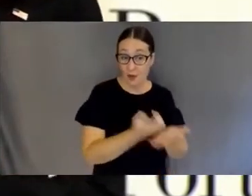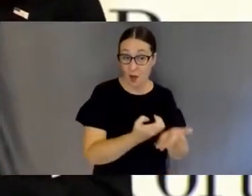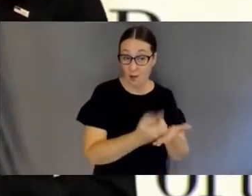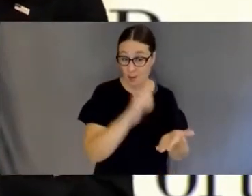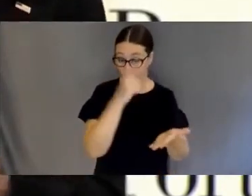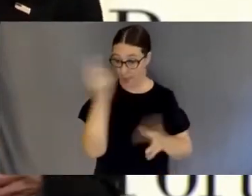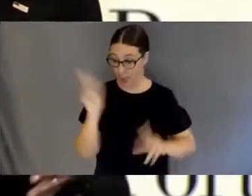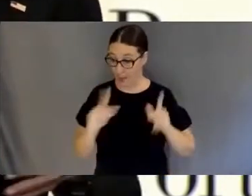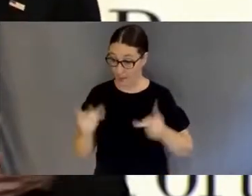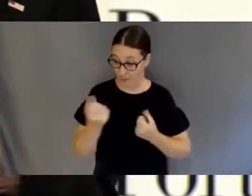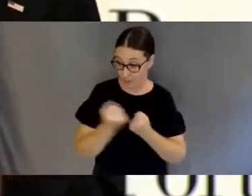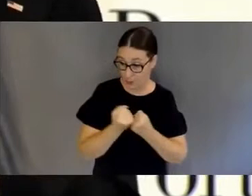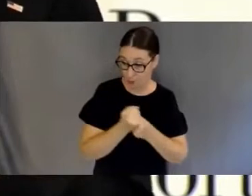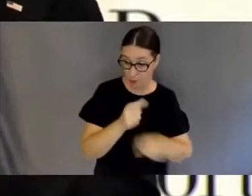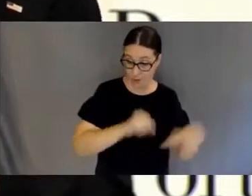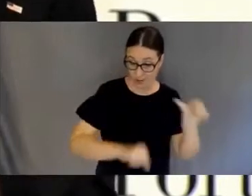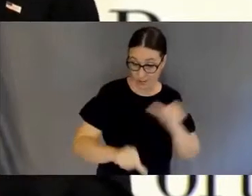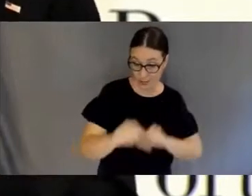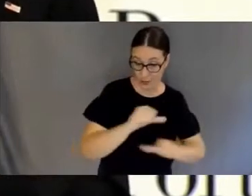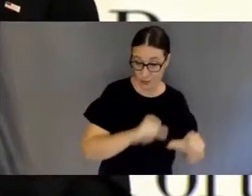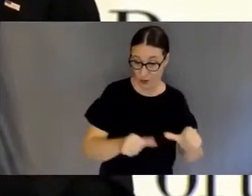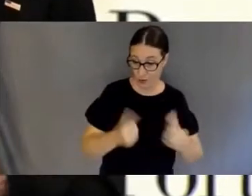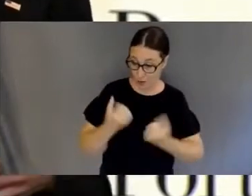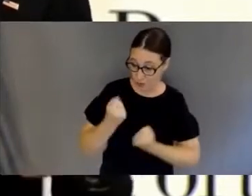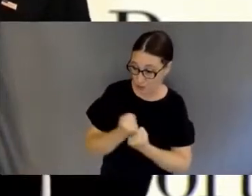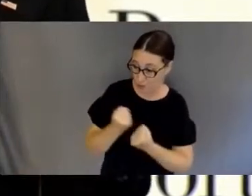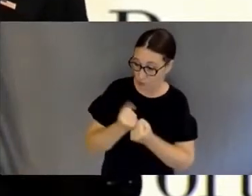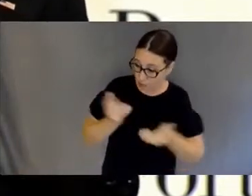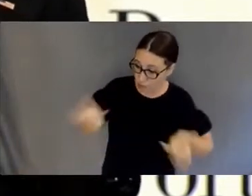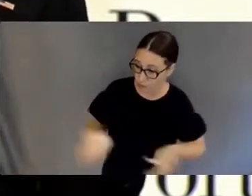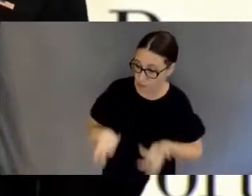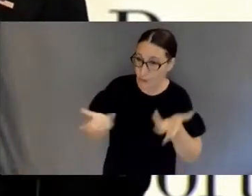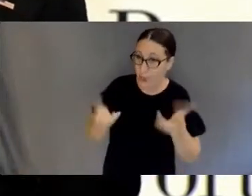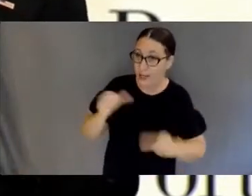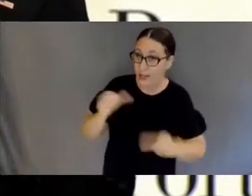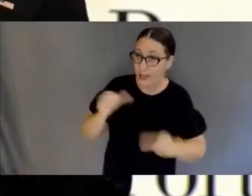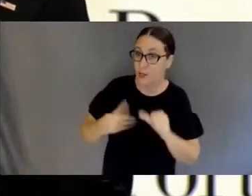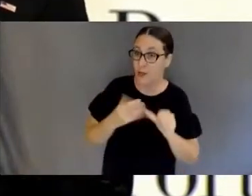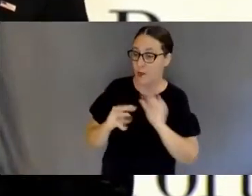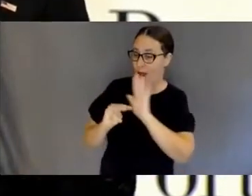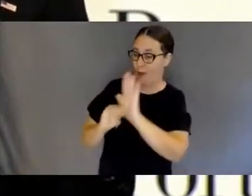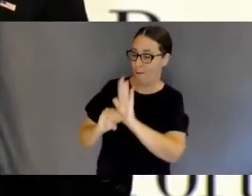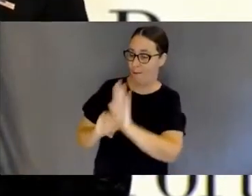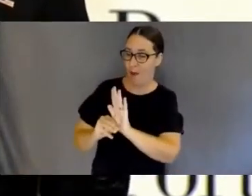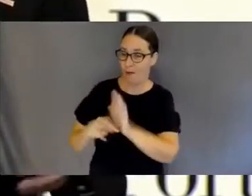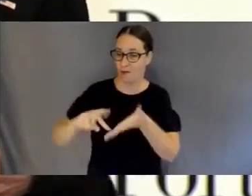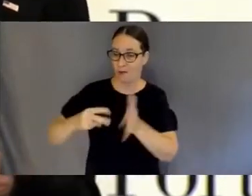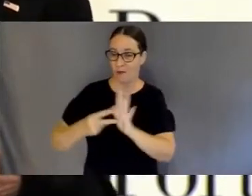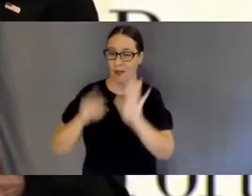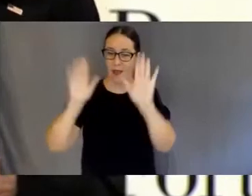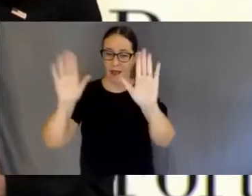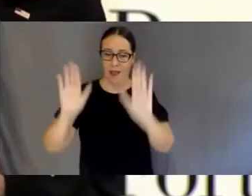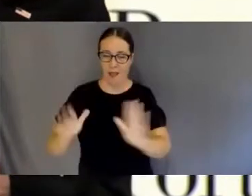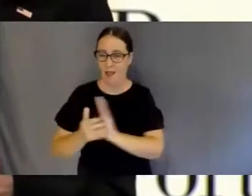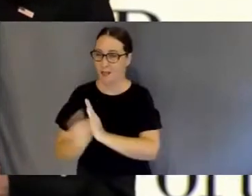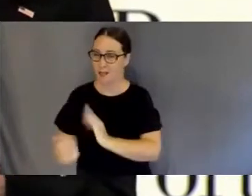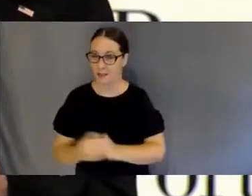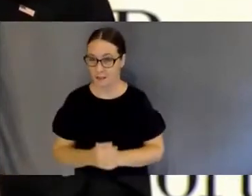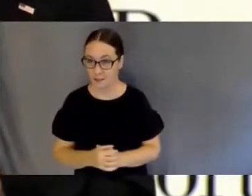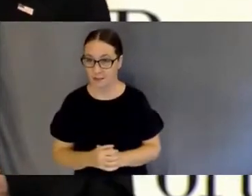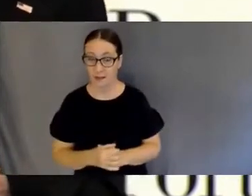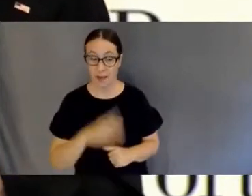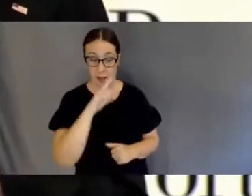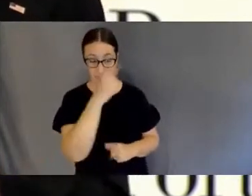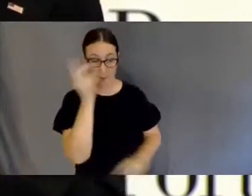one another, lift one another up, and modeled excellence, in which Black people